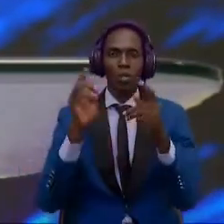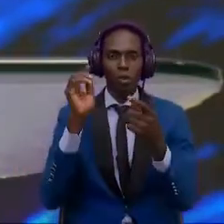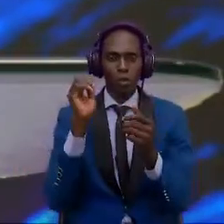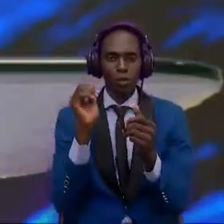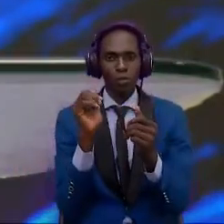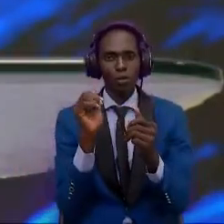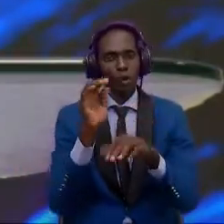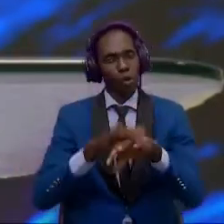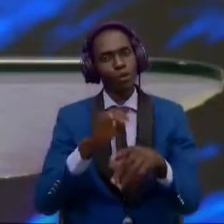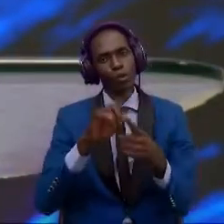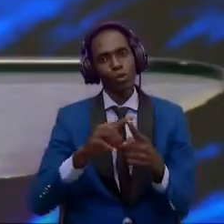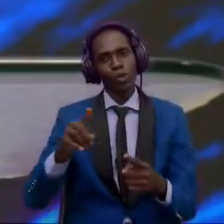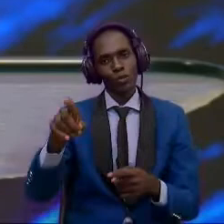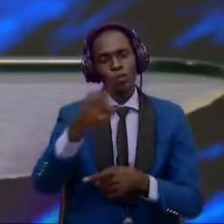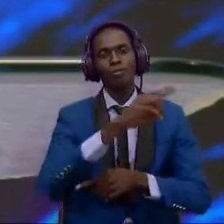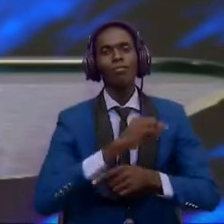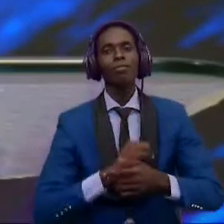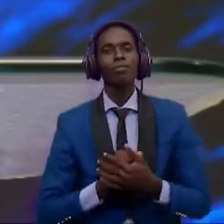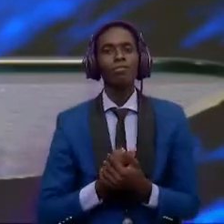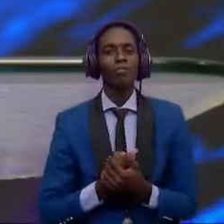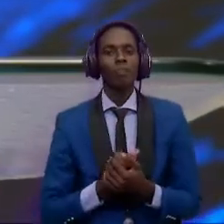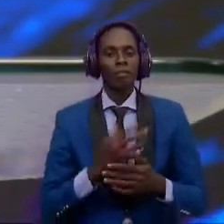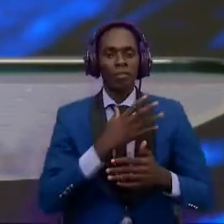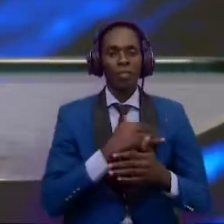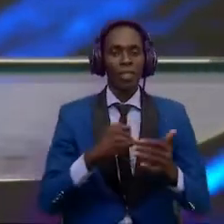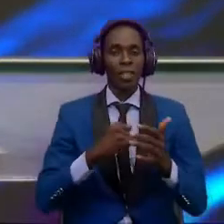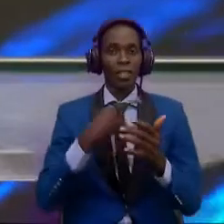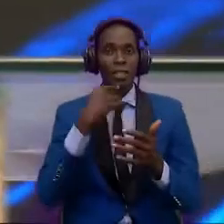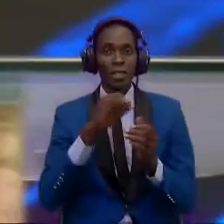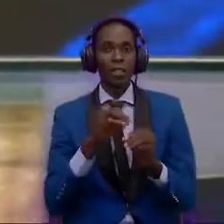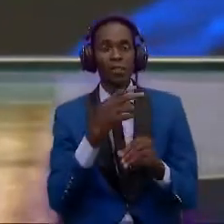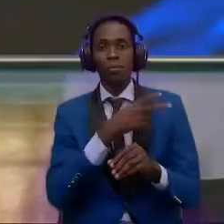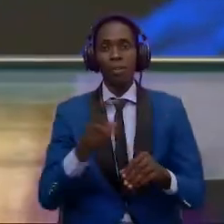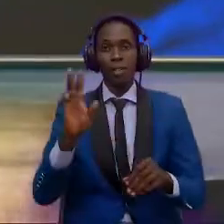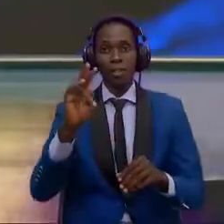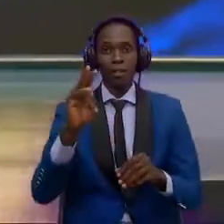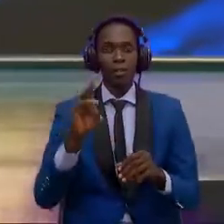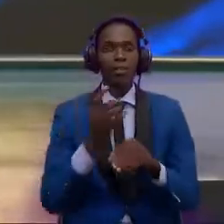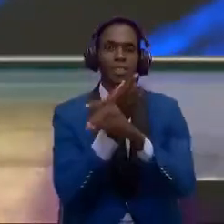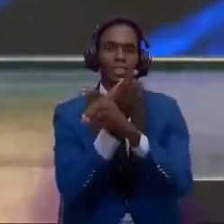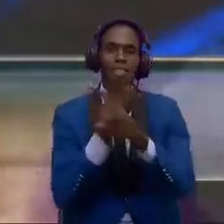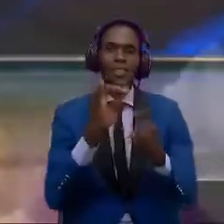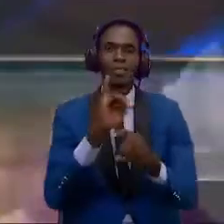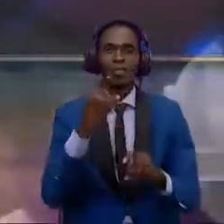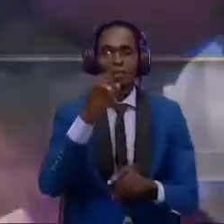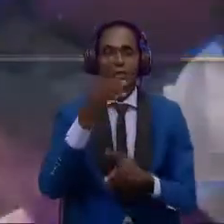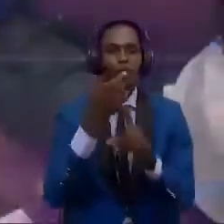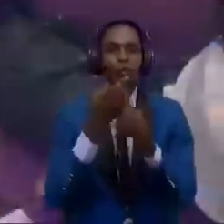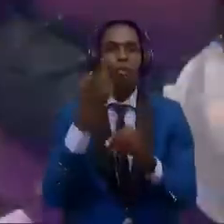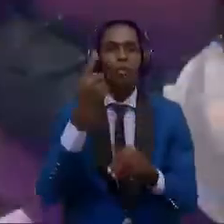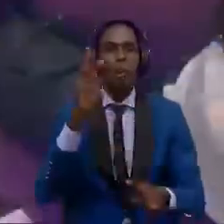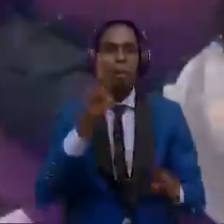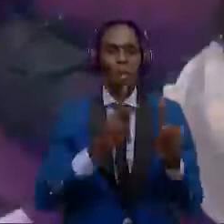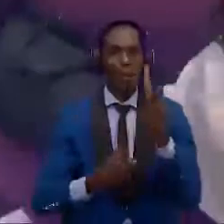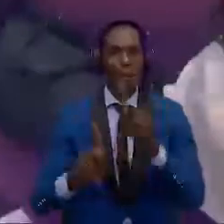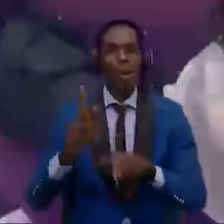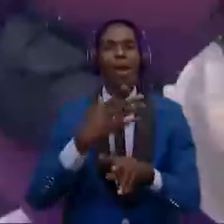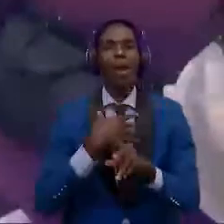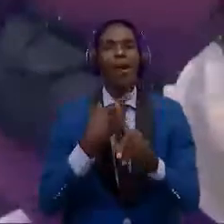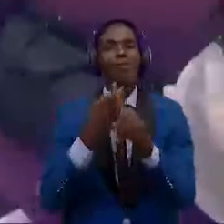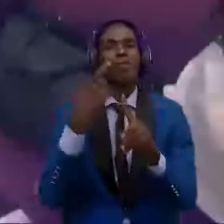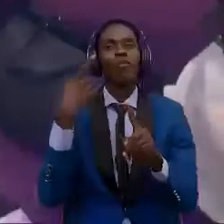will appear unto thee. And then he tells us in verse 17, delivering thee from the people and from